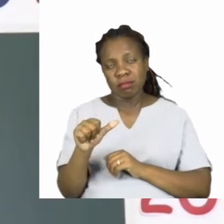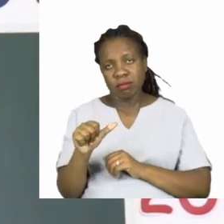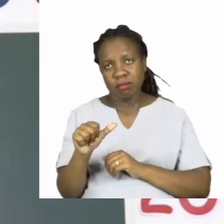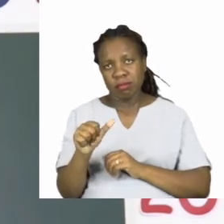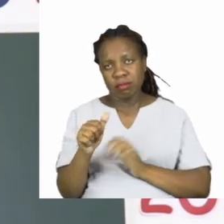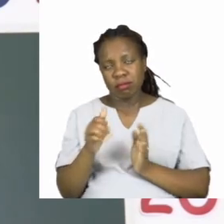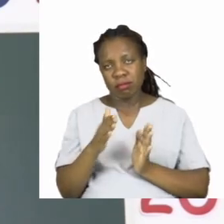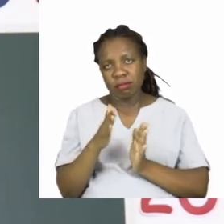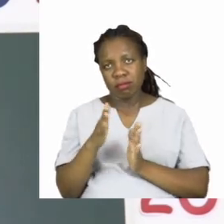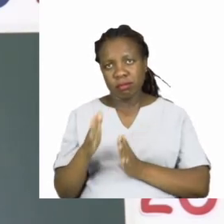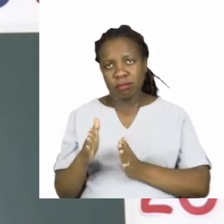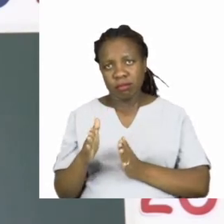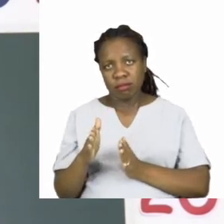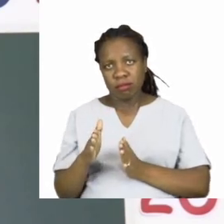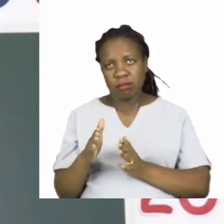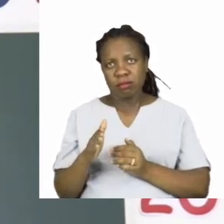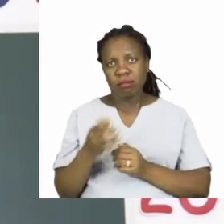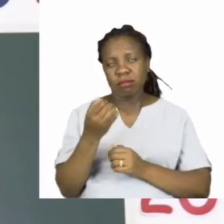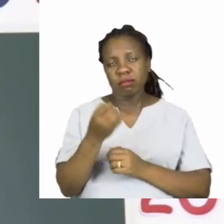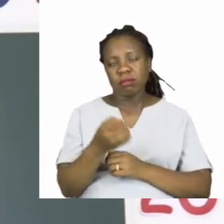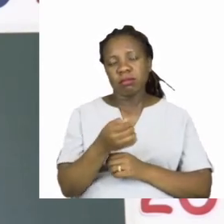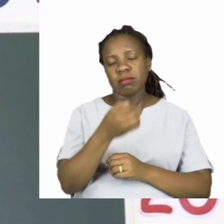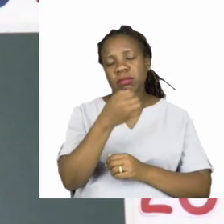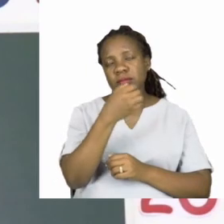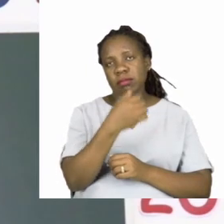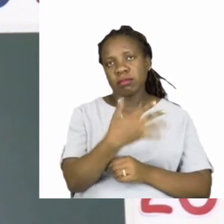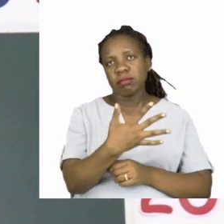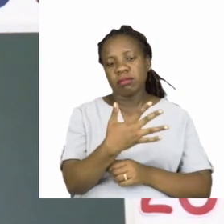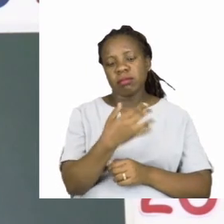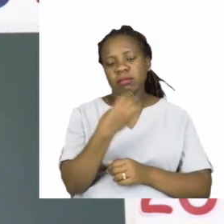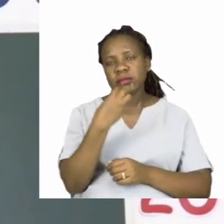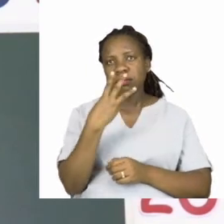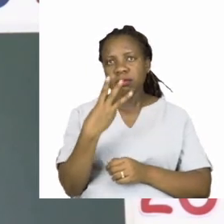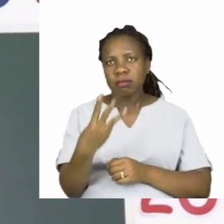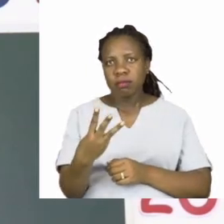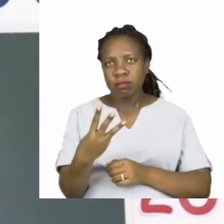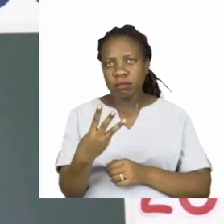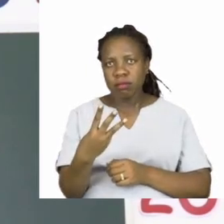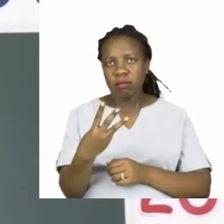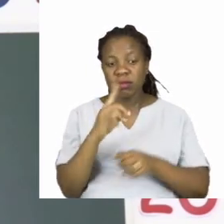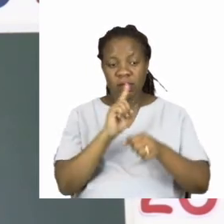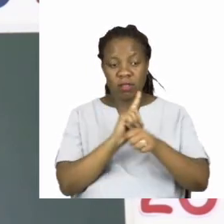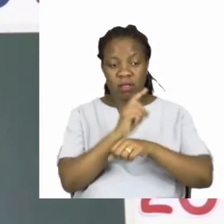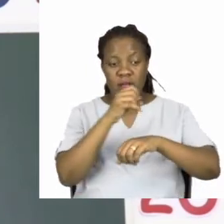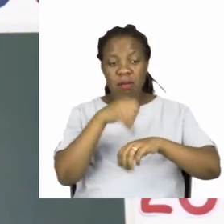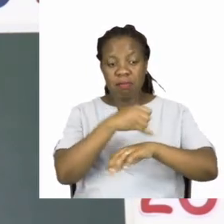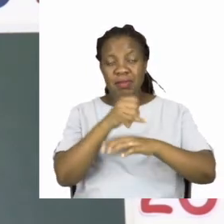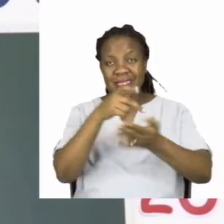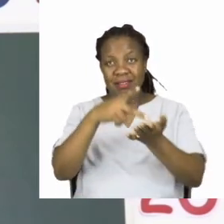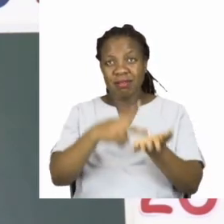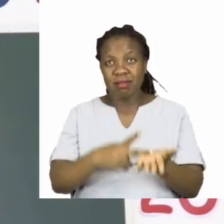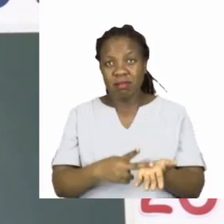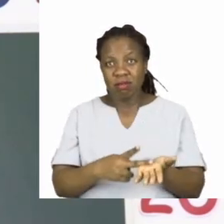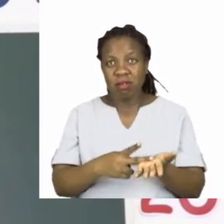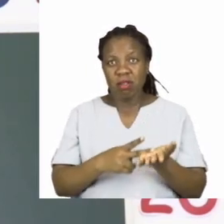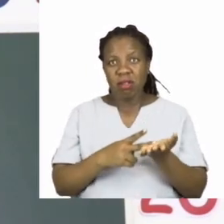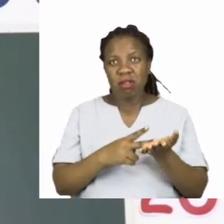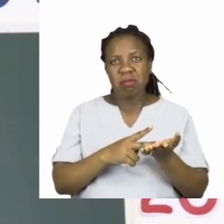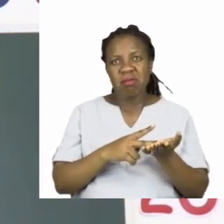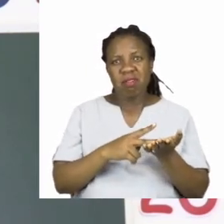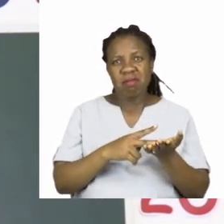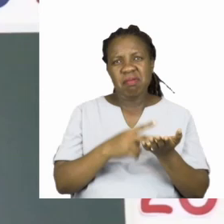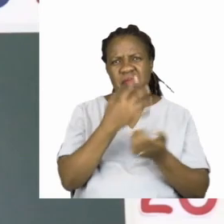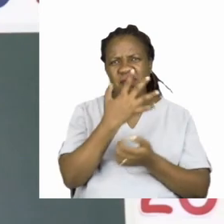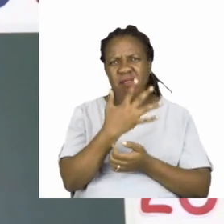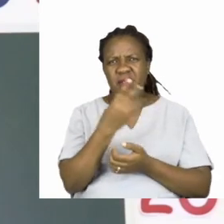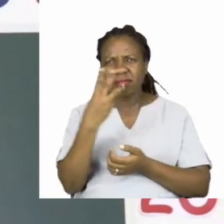have 53. So we put our place values 10 and units. We